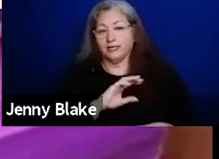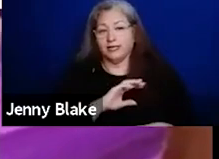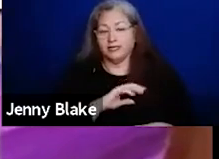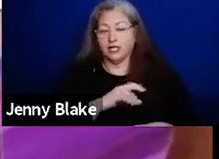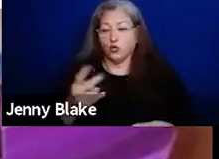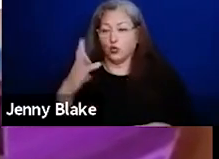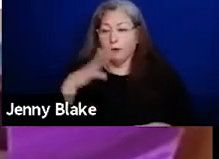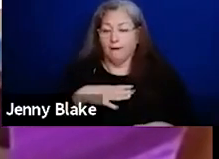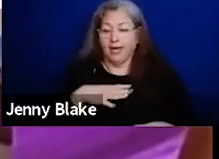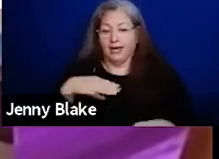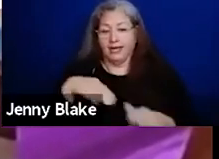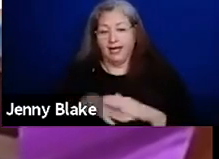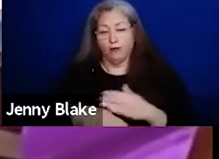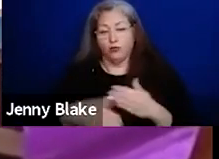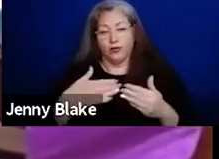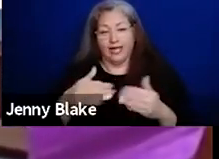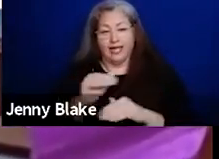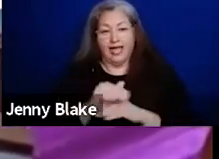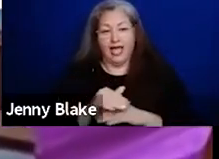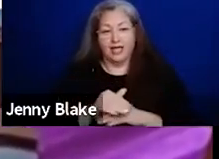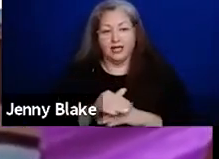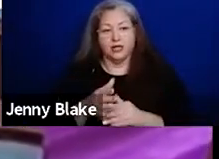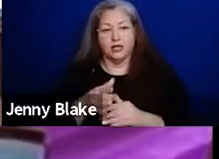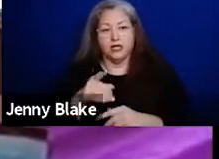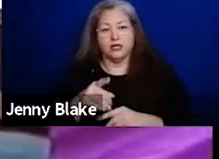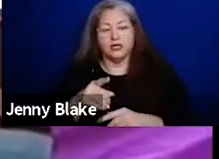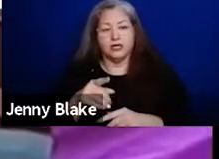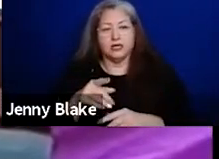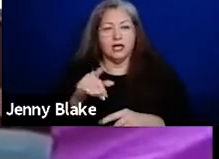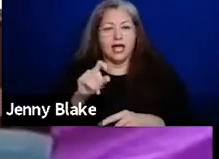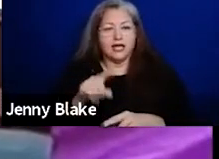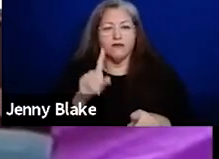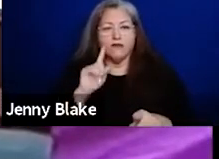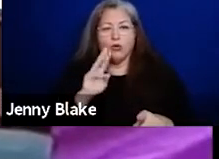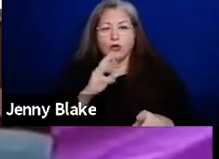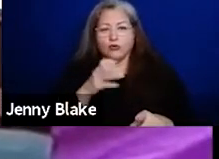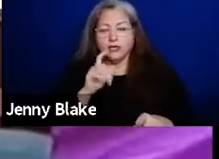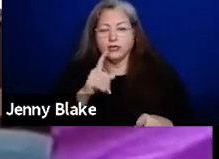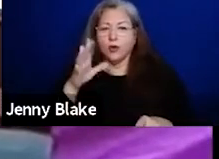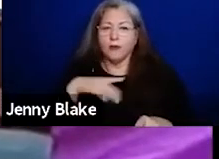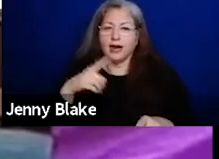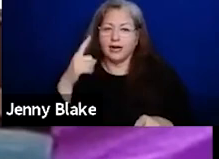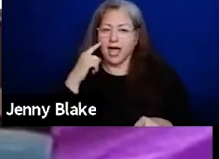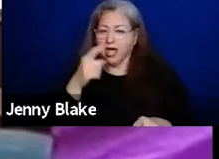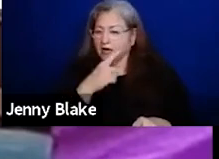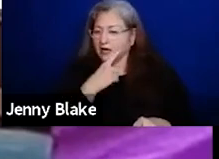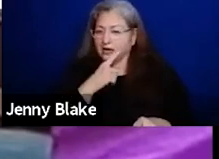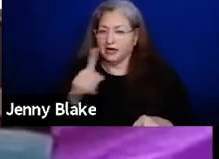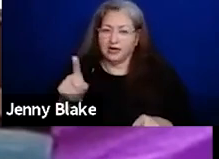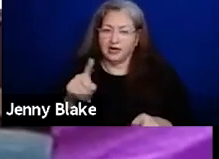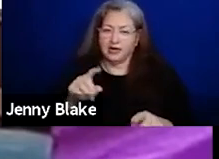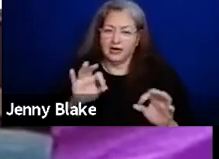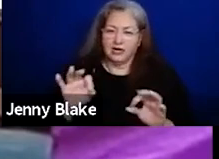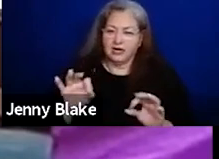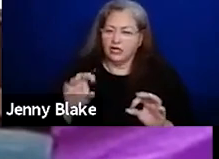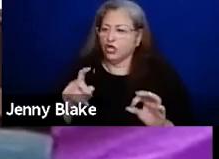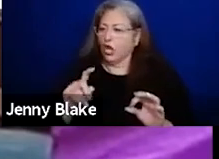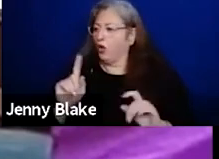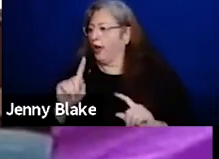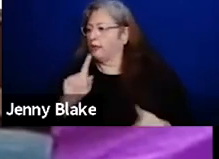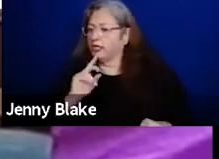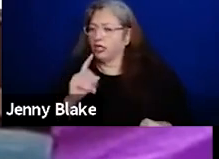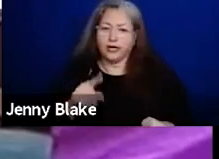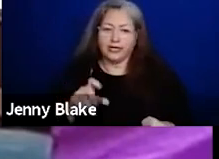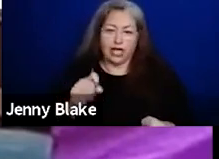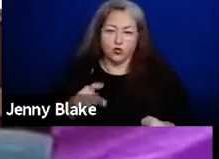men came to the gate at night and asked for water to drink. One of the guys asked, where are the dogs? And he said, no, the dogs are there. He said,